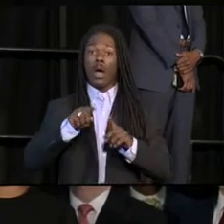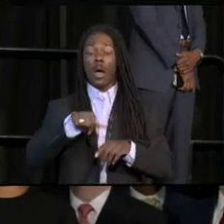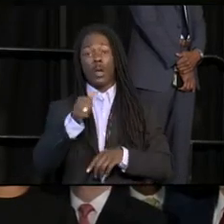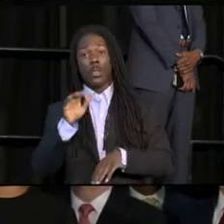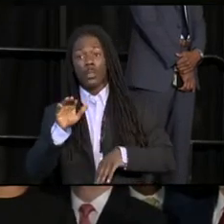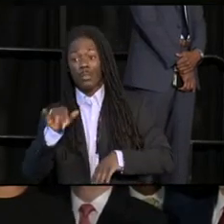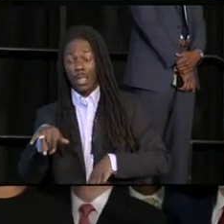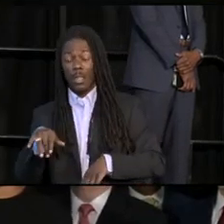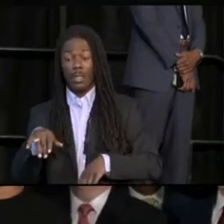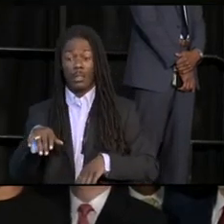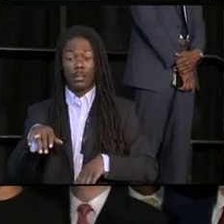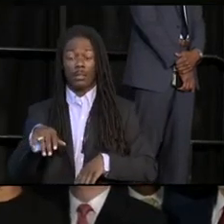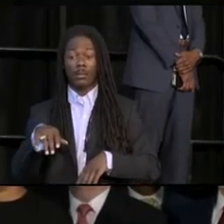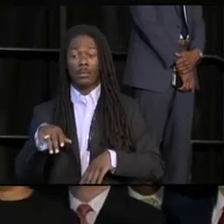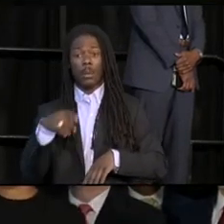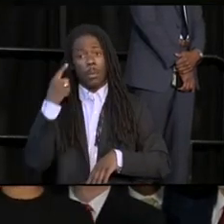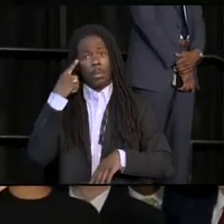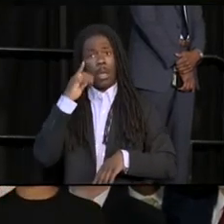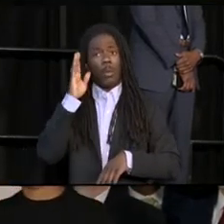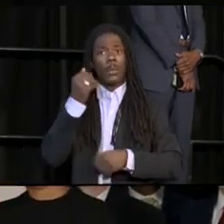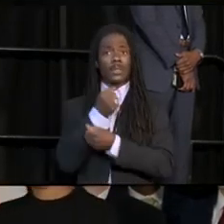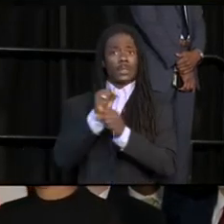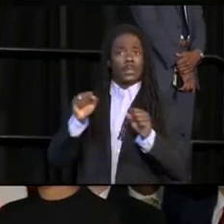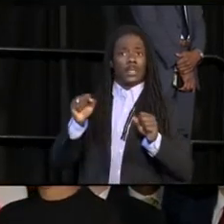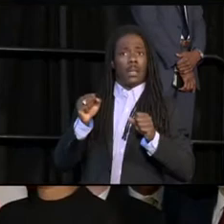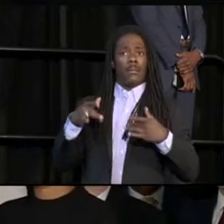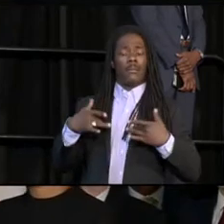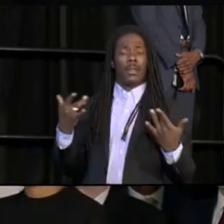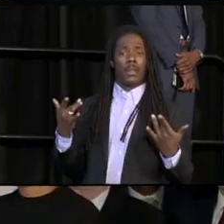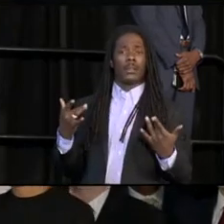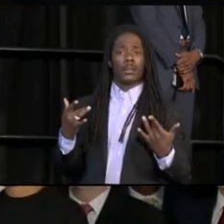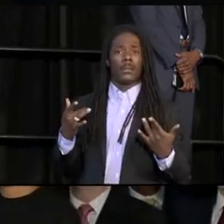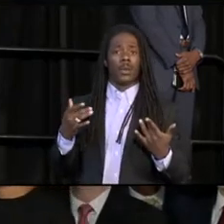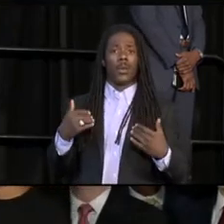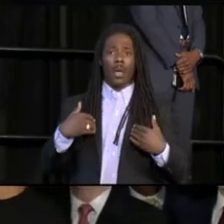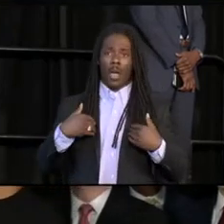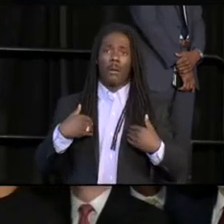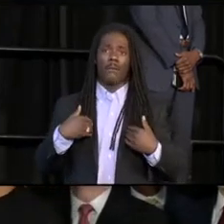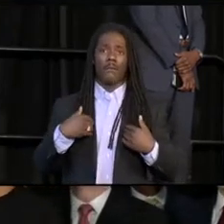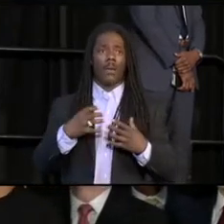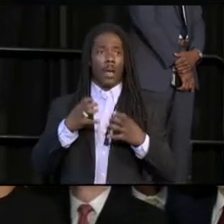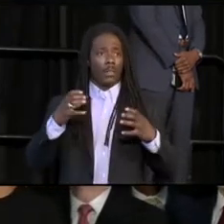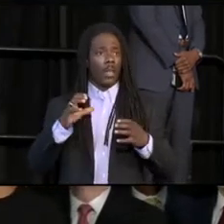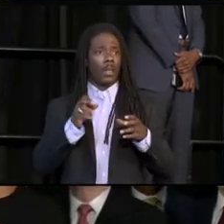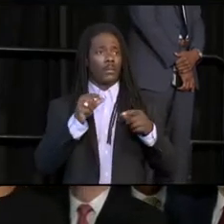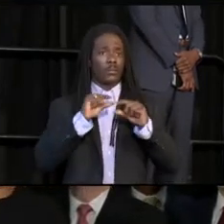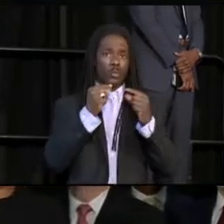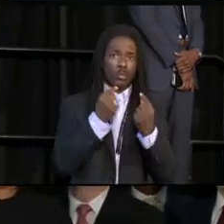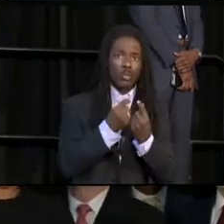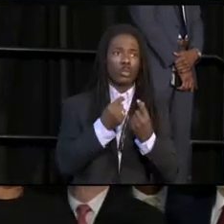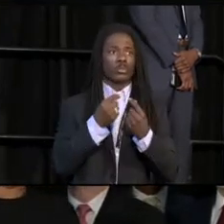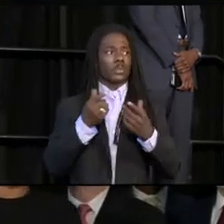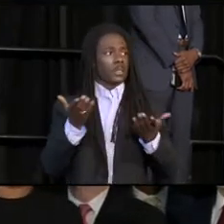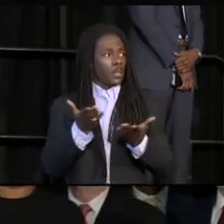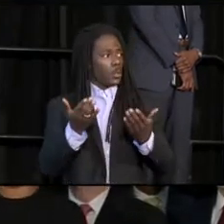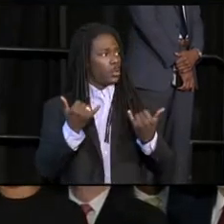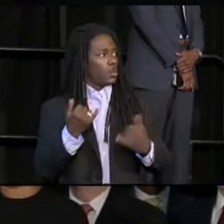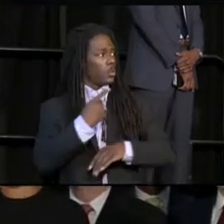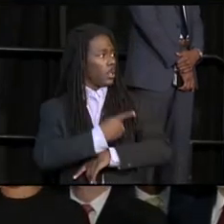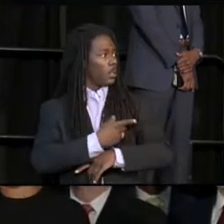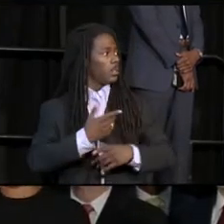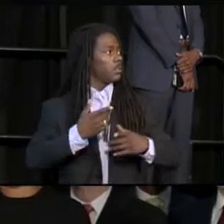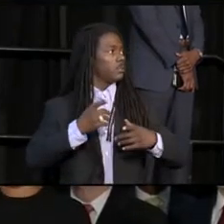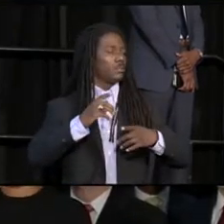we anticipate this is going to be a very safe event. You have a bunch of groups that are standing behind me and off to the side, law